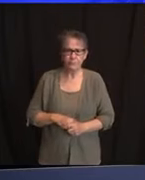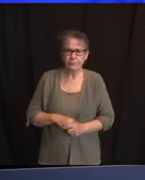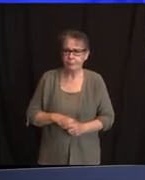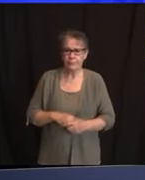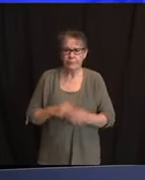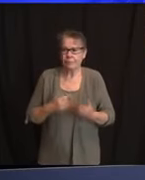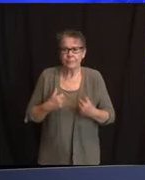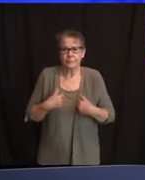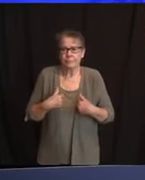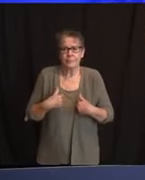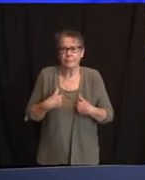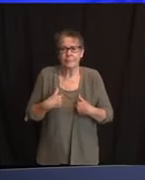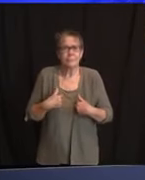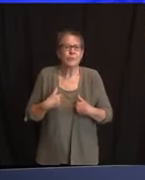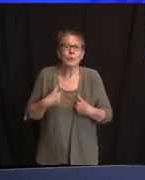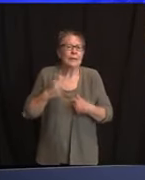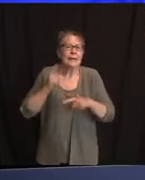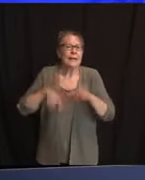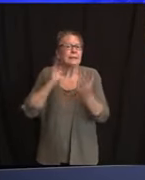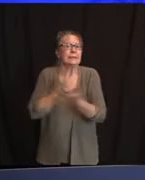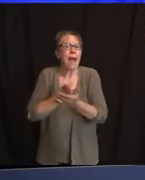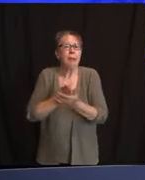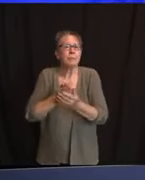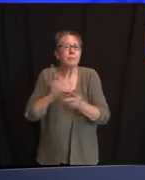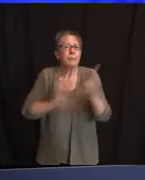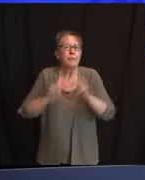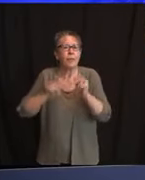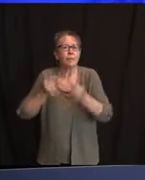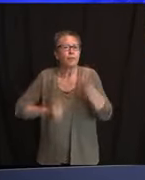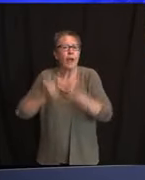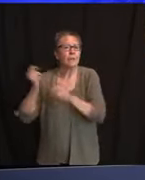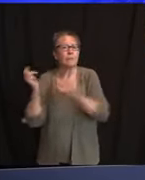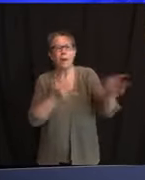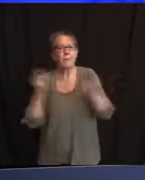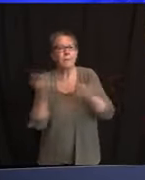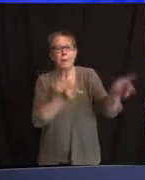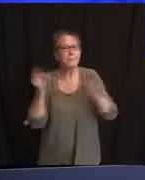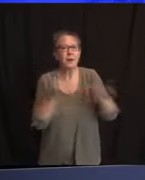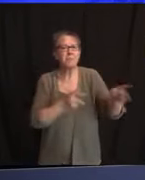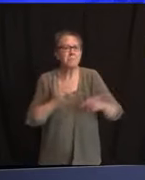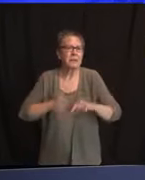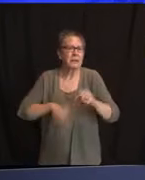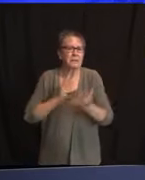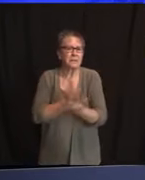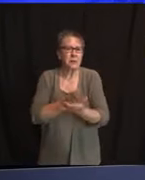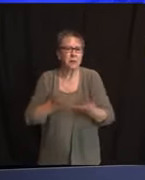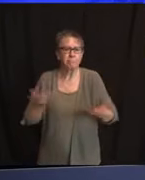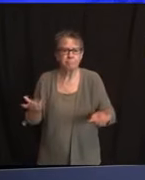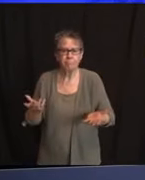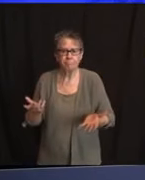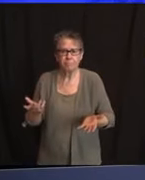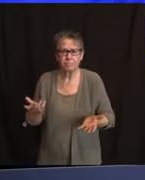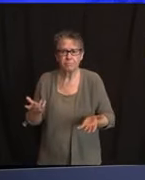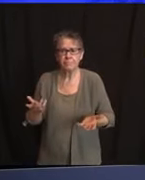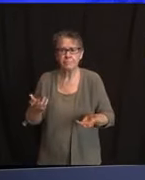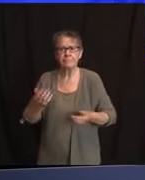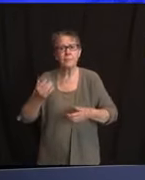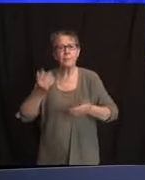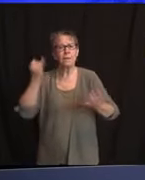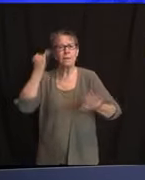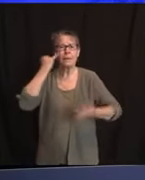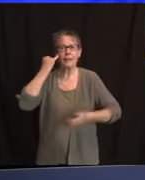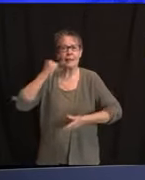Let's say it's a senior and him or her are on their front porch with their parents. Those vehicles can go by. What we are